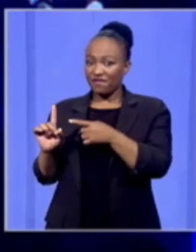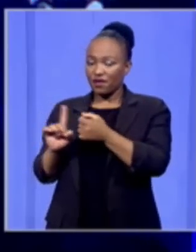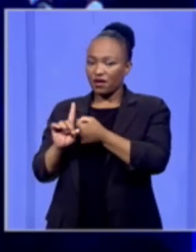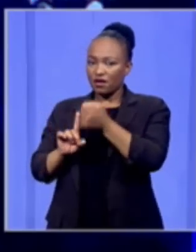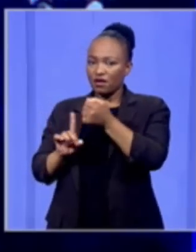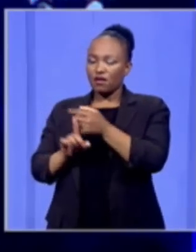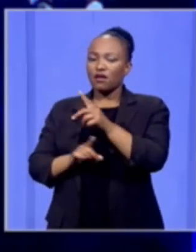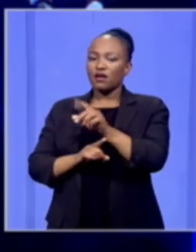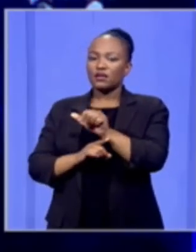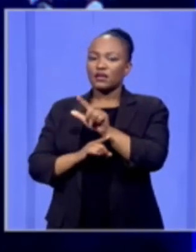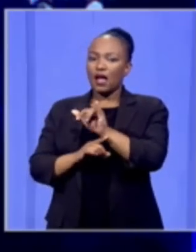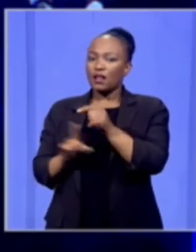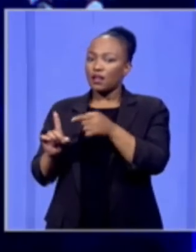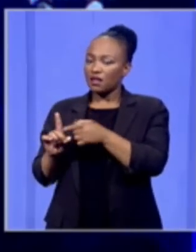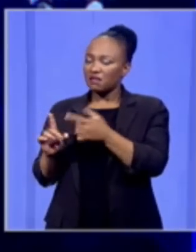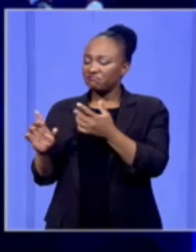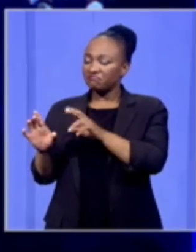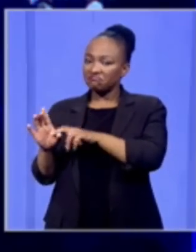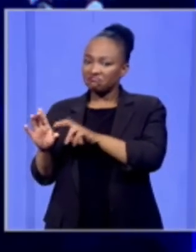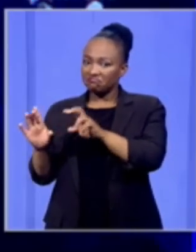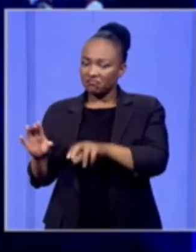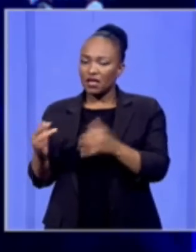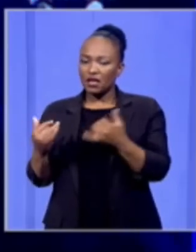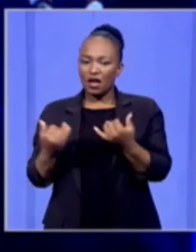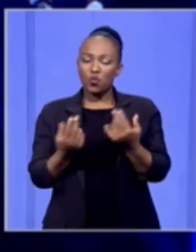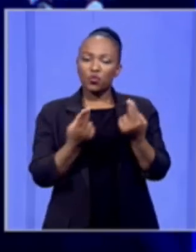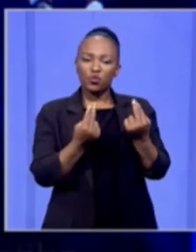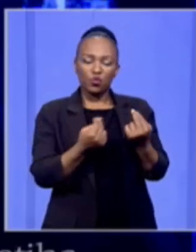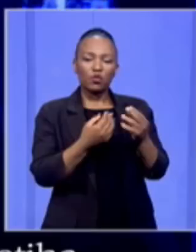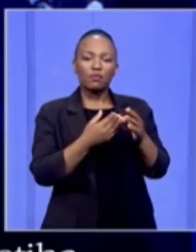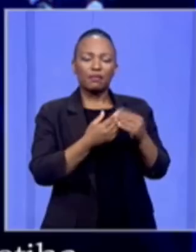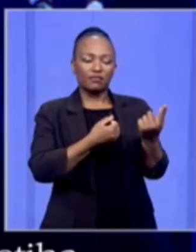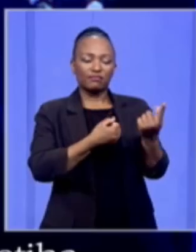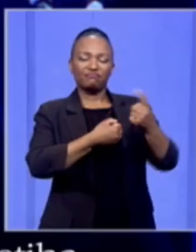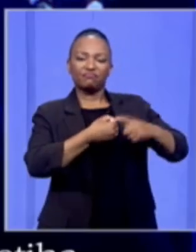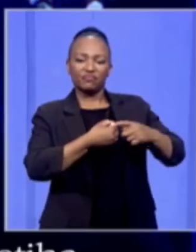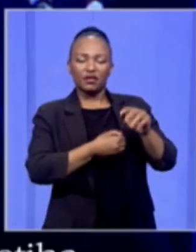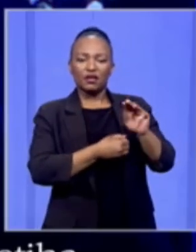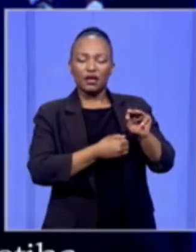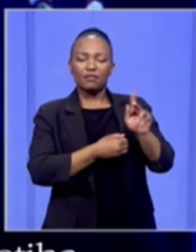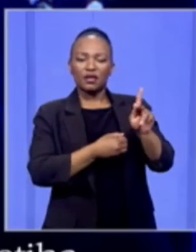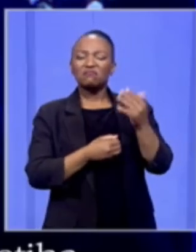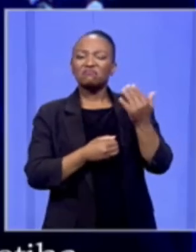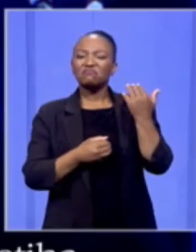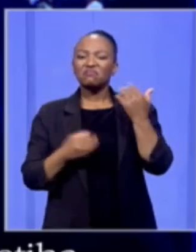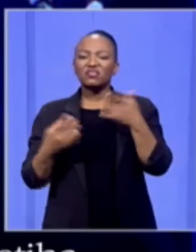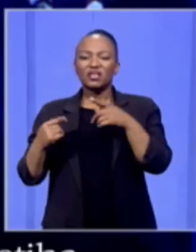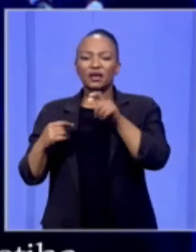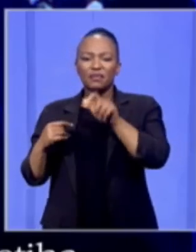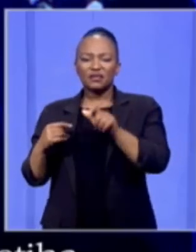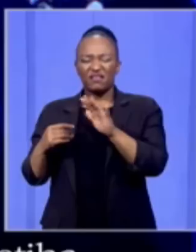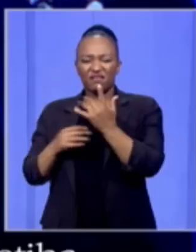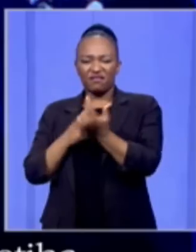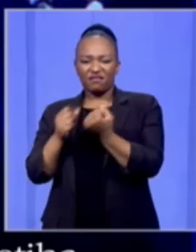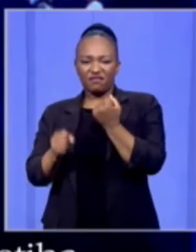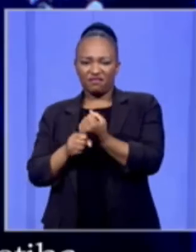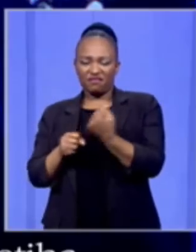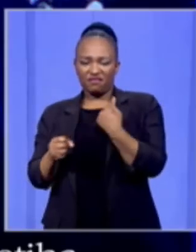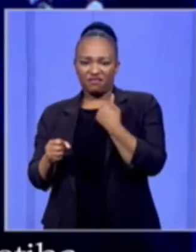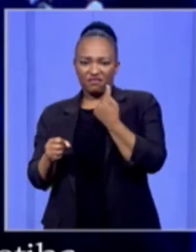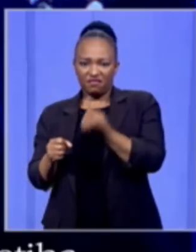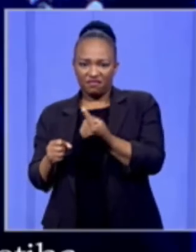setho se setjha sa mokga wa Umkhondo wesizwe. Mpofu ebile modulasetulo wa EFF nako ya dilemo tse 5 mme o kena lenane